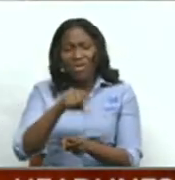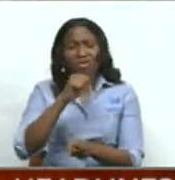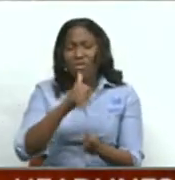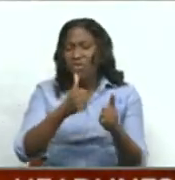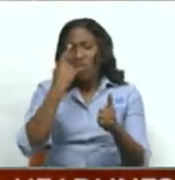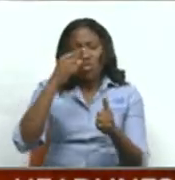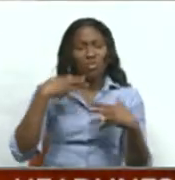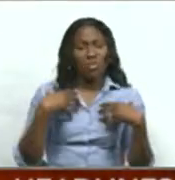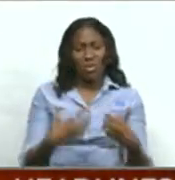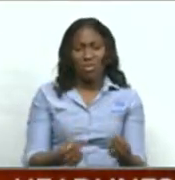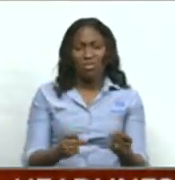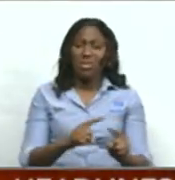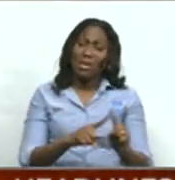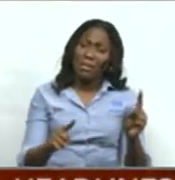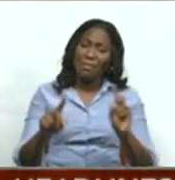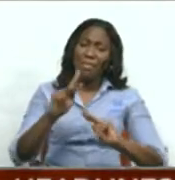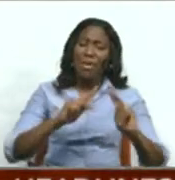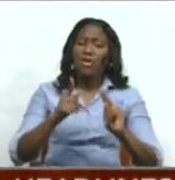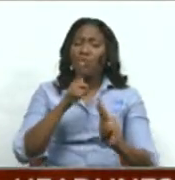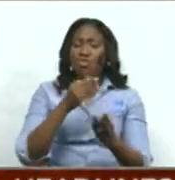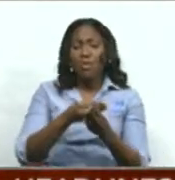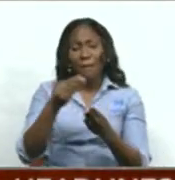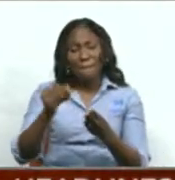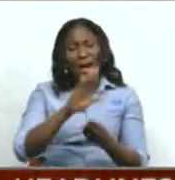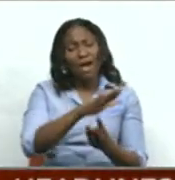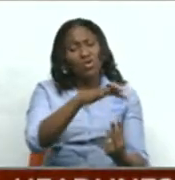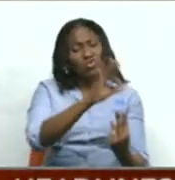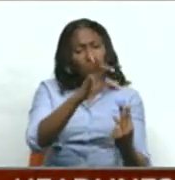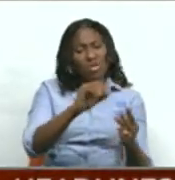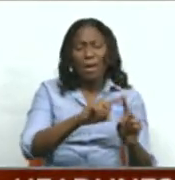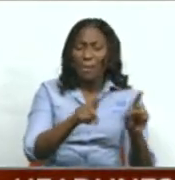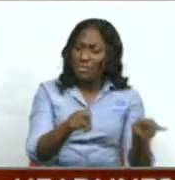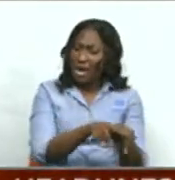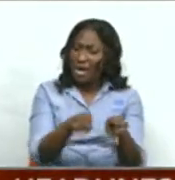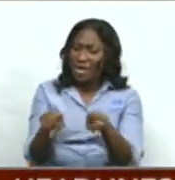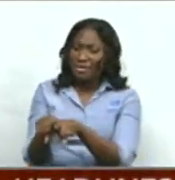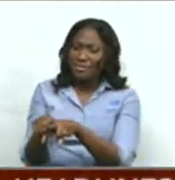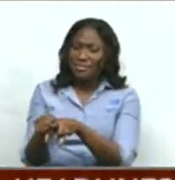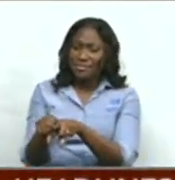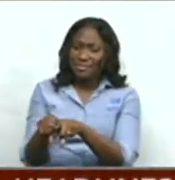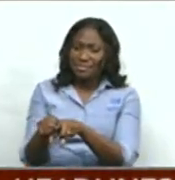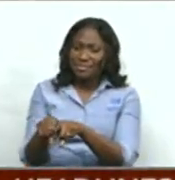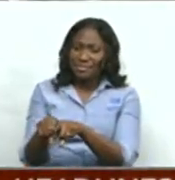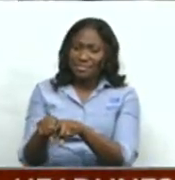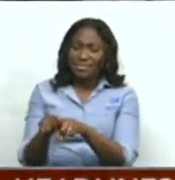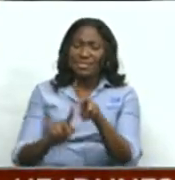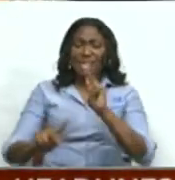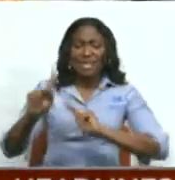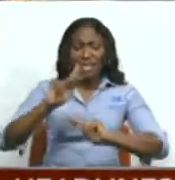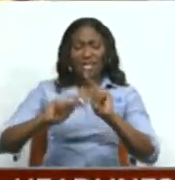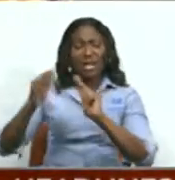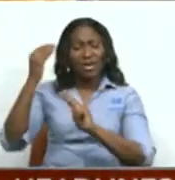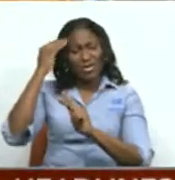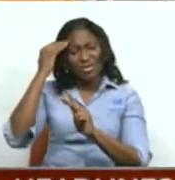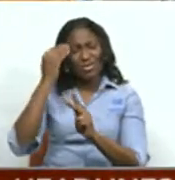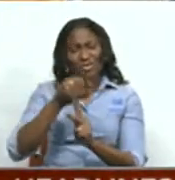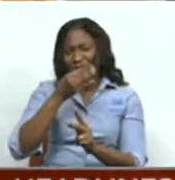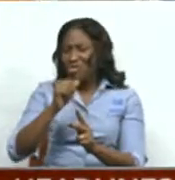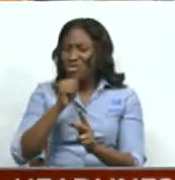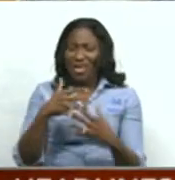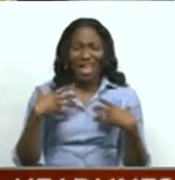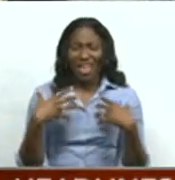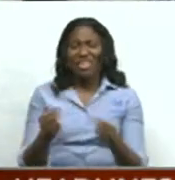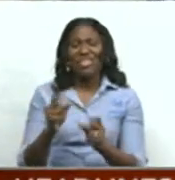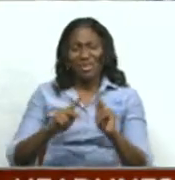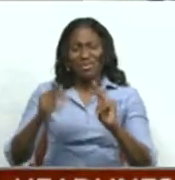the person who purchasing, but at the same time, they know that it's not healthy. They know that for a